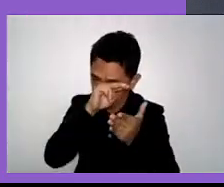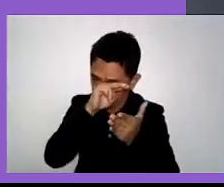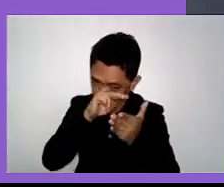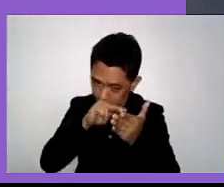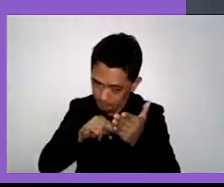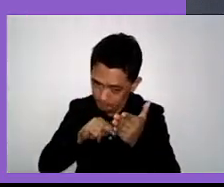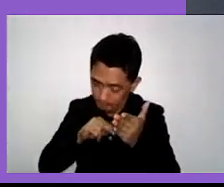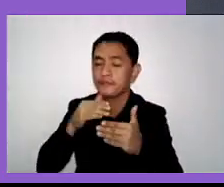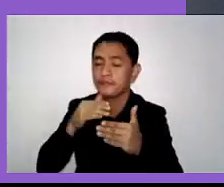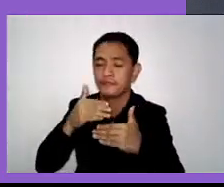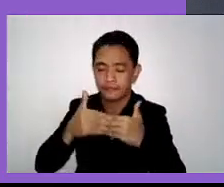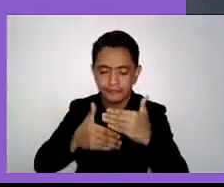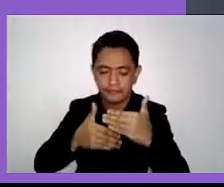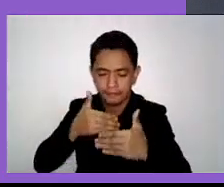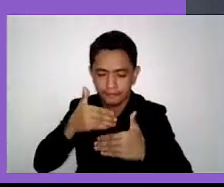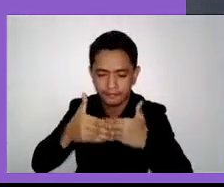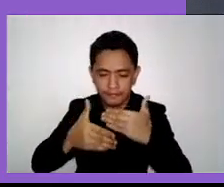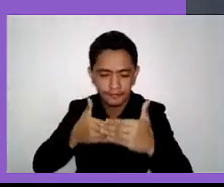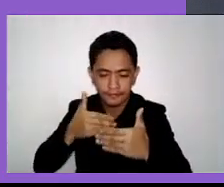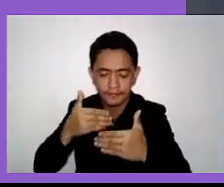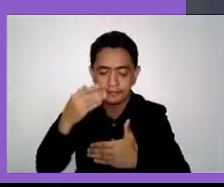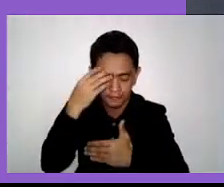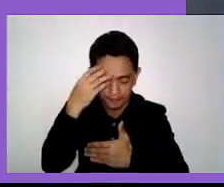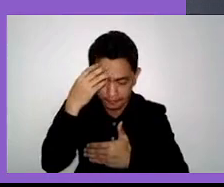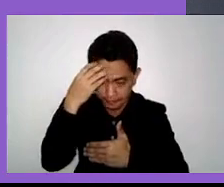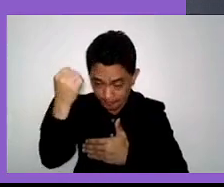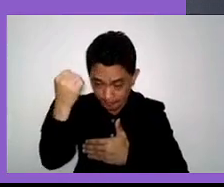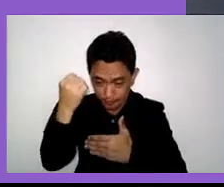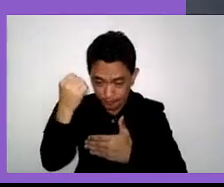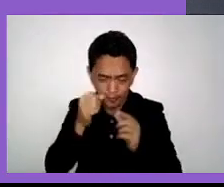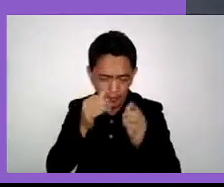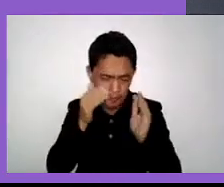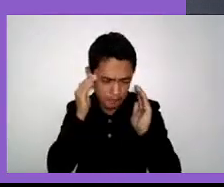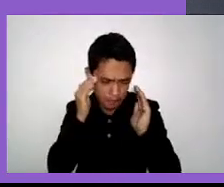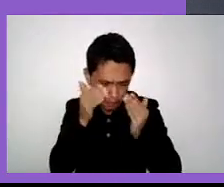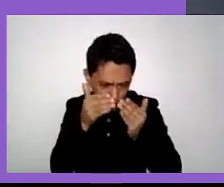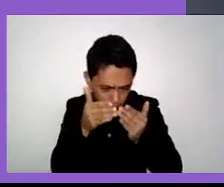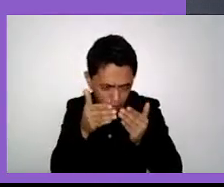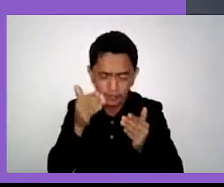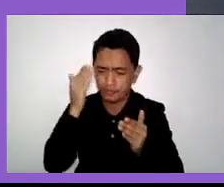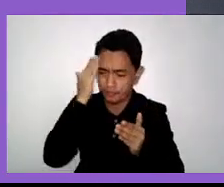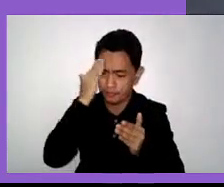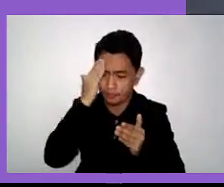comprehension are dependent on having specific knowledge in a content area.